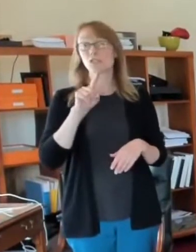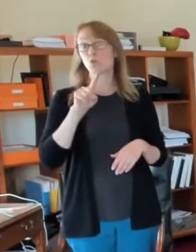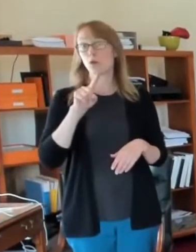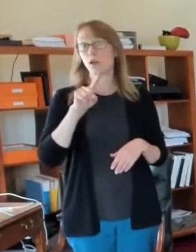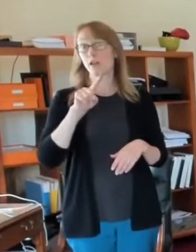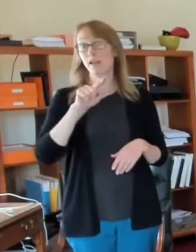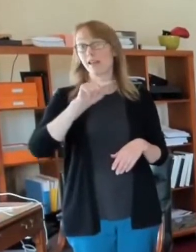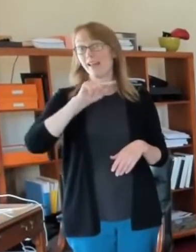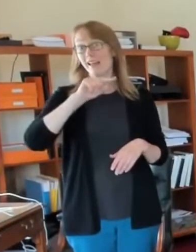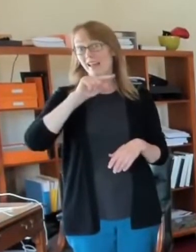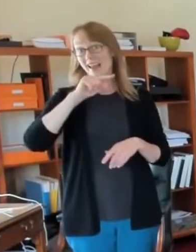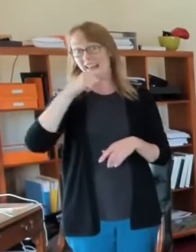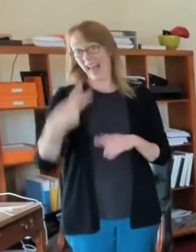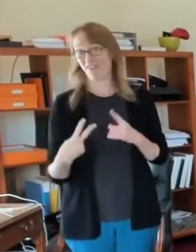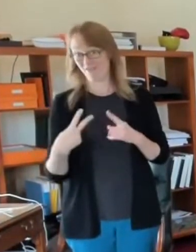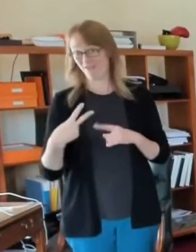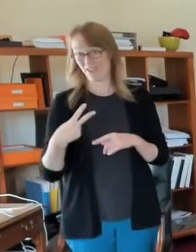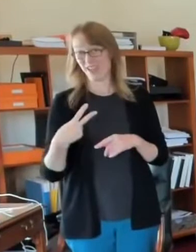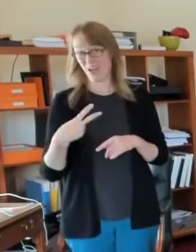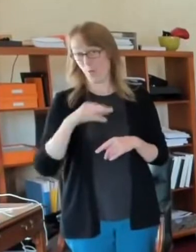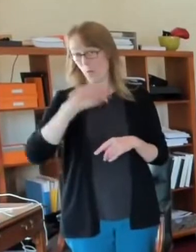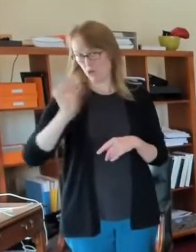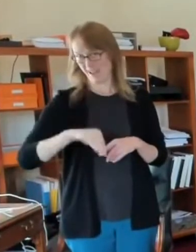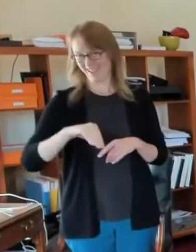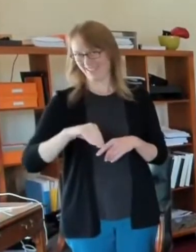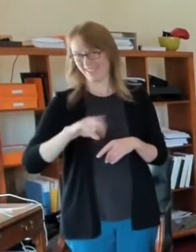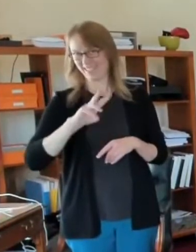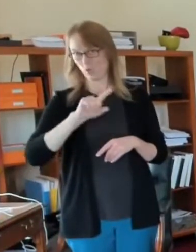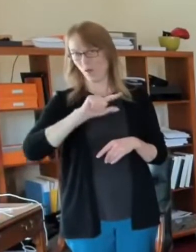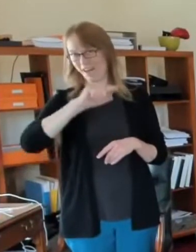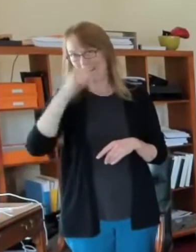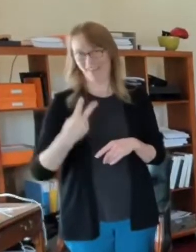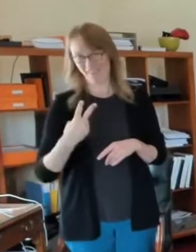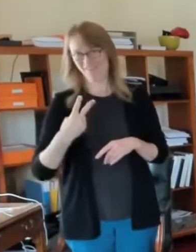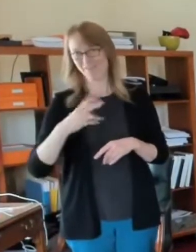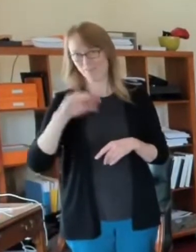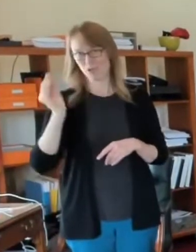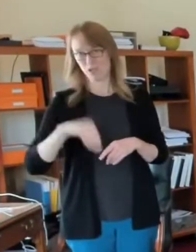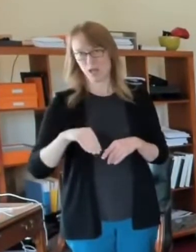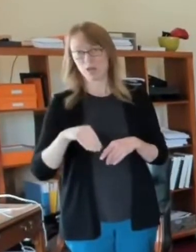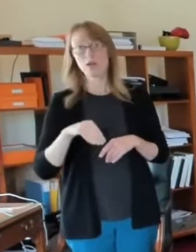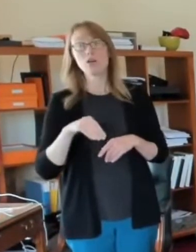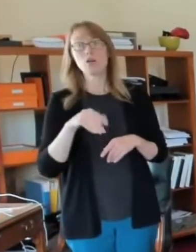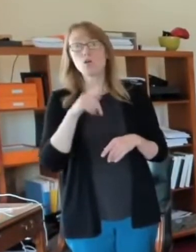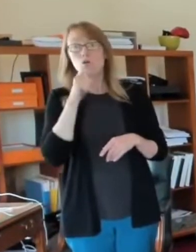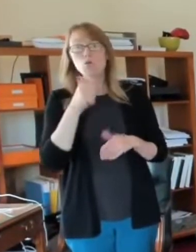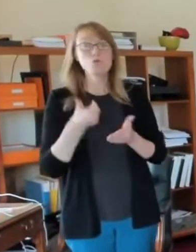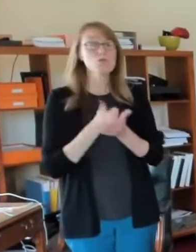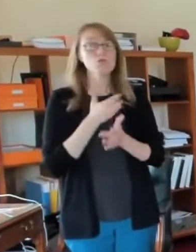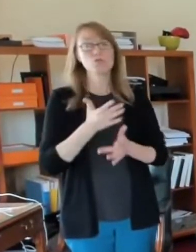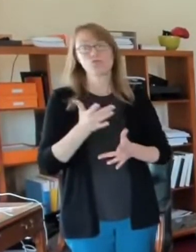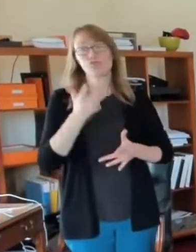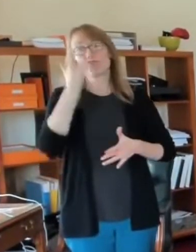61.5% of the people who have had positive cases in the last 3 weeks have been under 40.